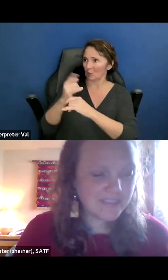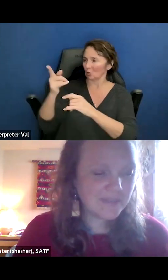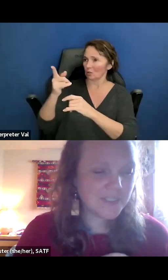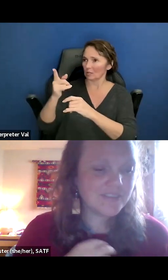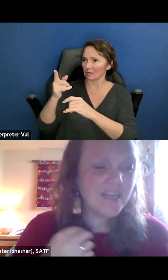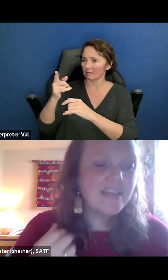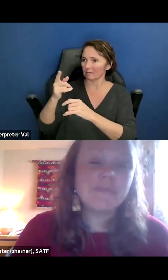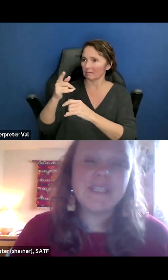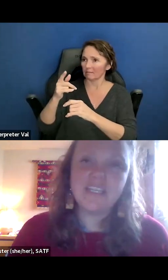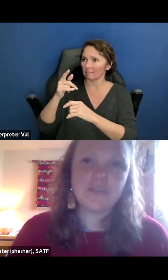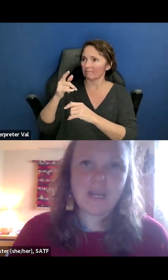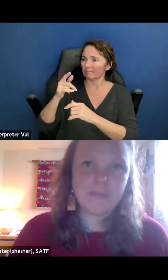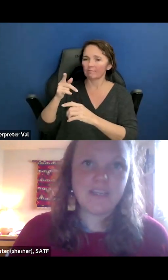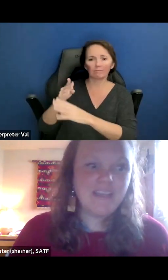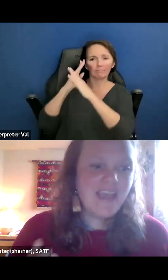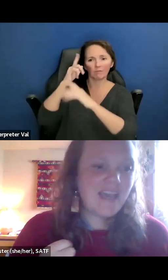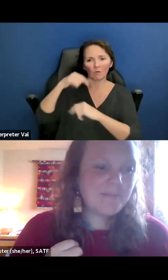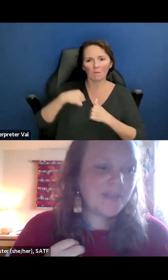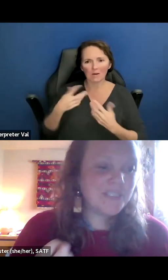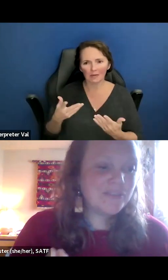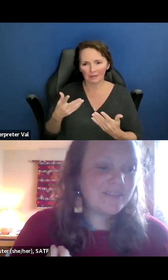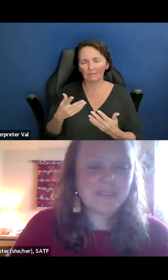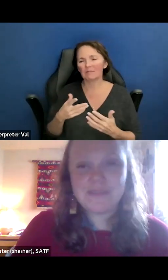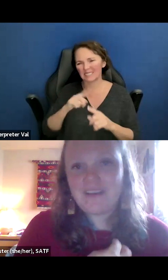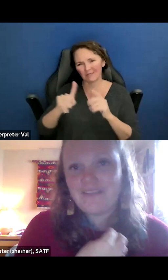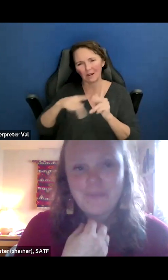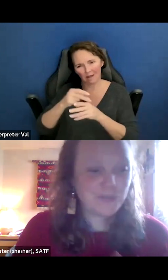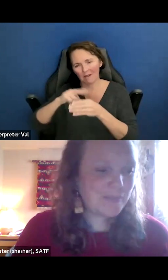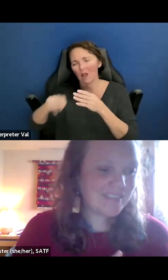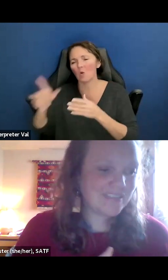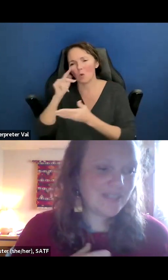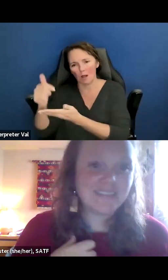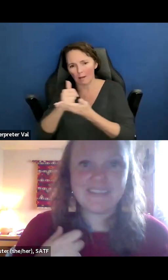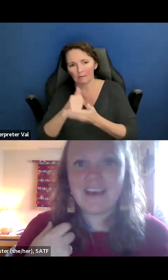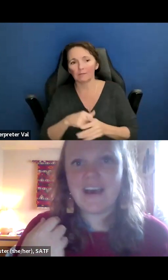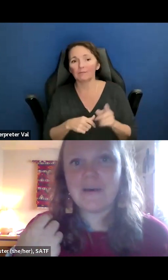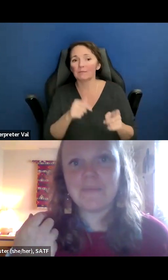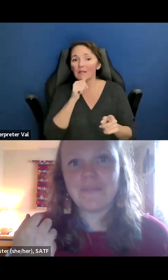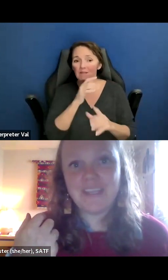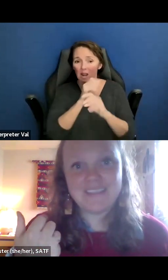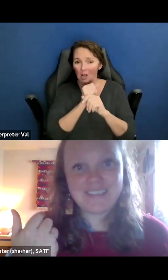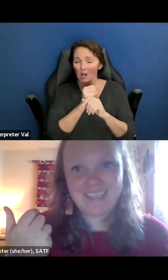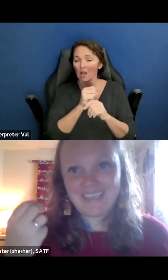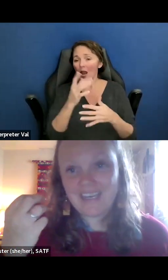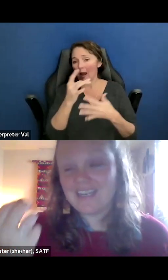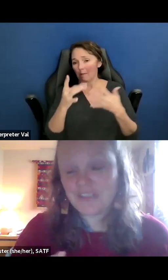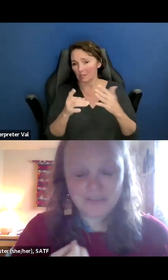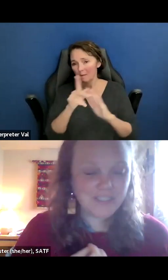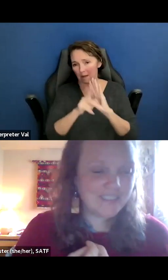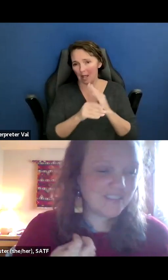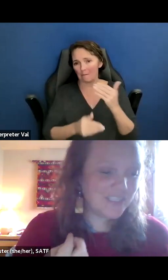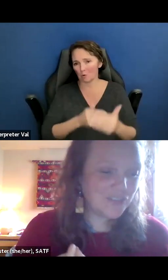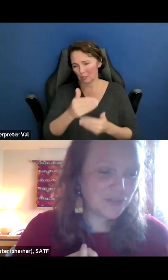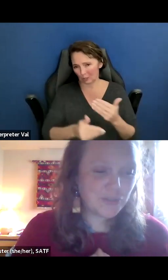abuse nurse examiners to mitigate trauma and reduce symptoms of post-traumatic stress, things like